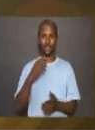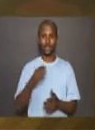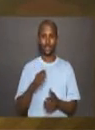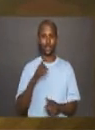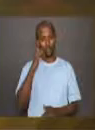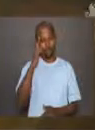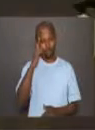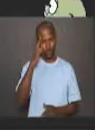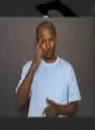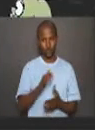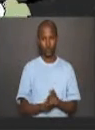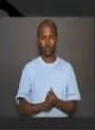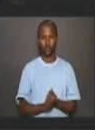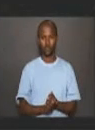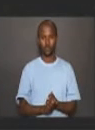a definition.